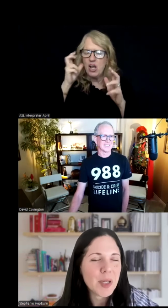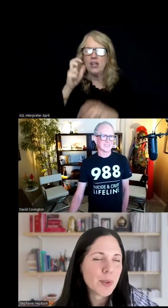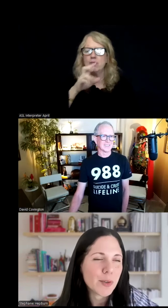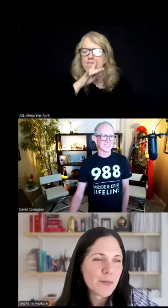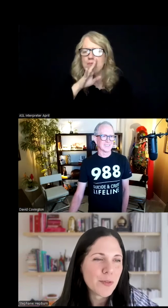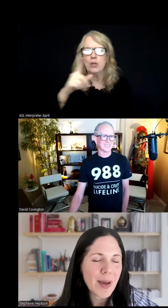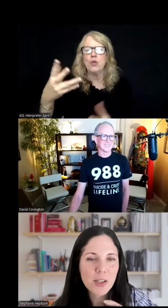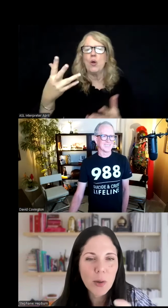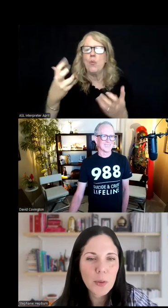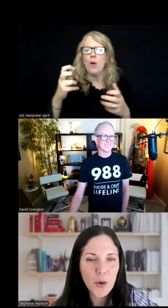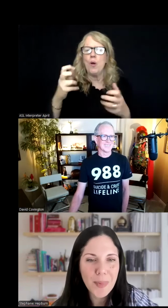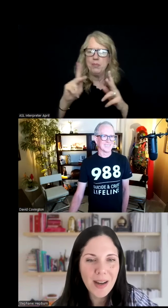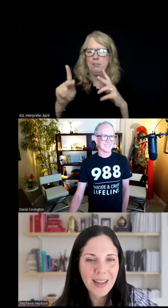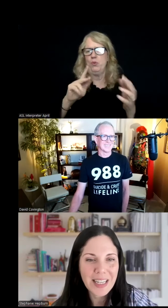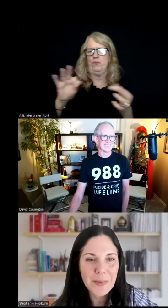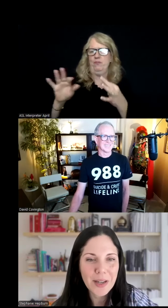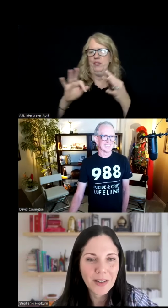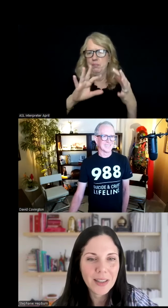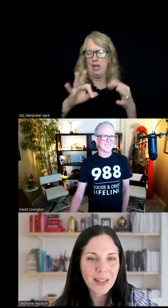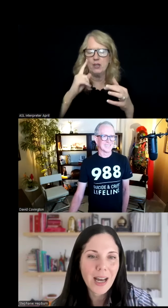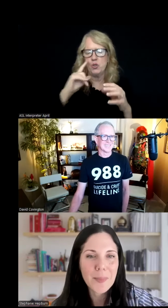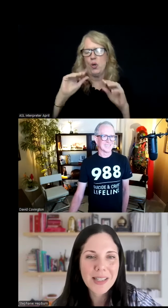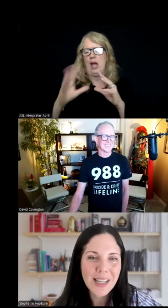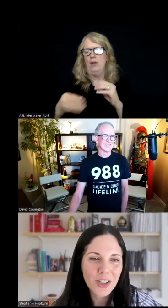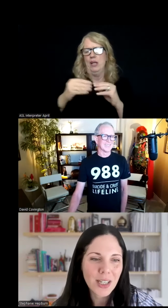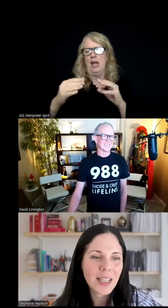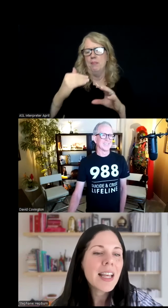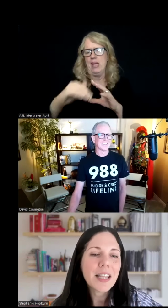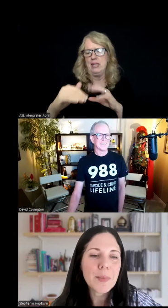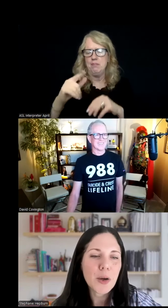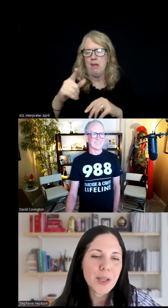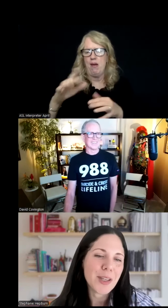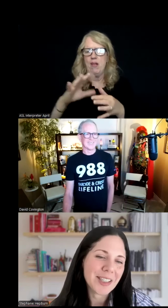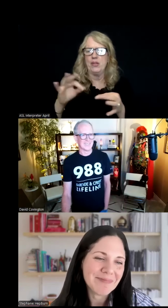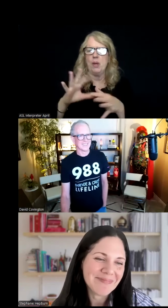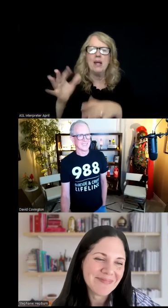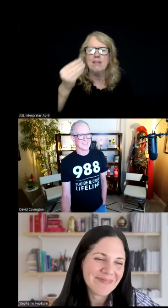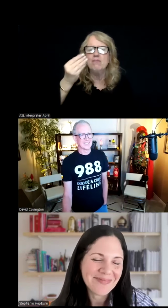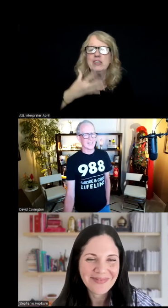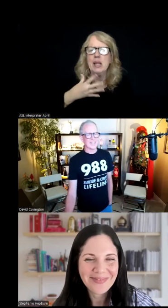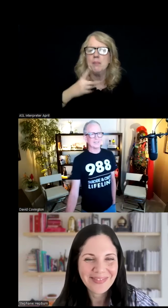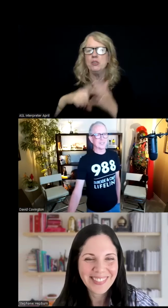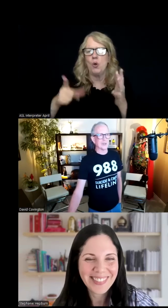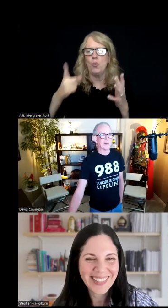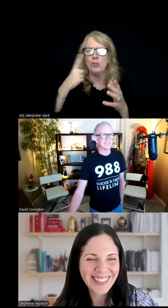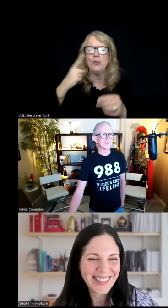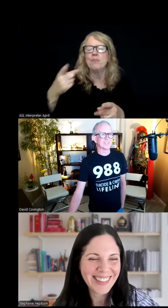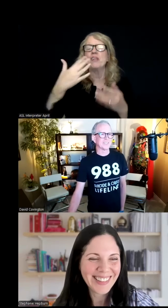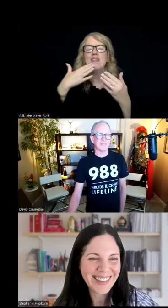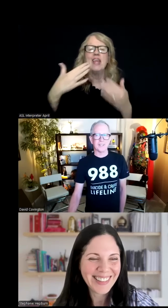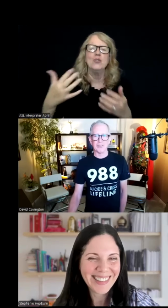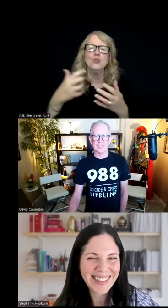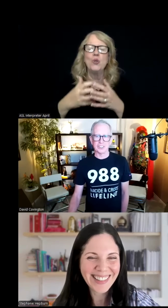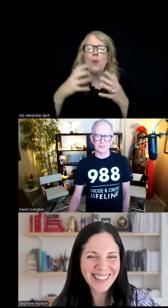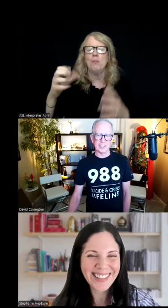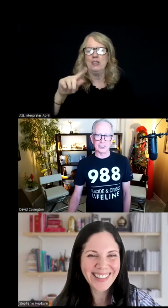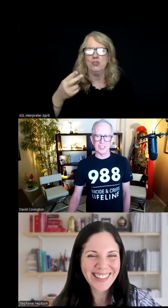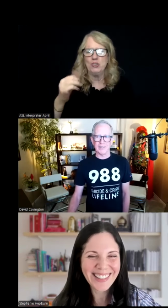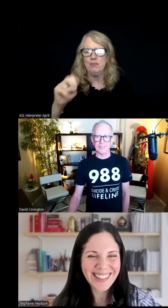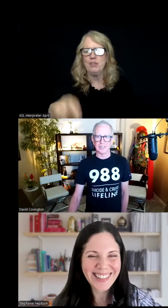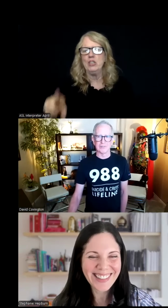to get people's feedback. So I'll throw my email in the comment section. Let me know what you think. Thank you so much, Stephanie.